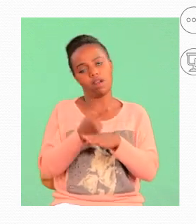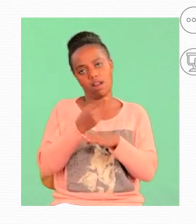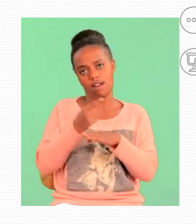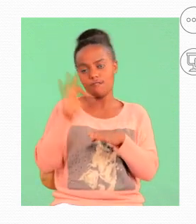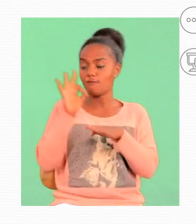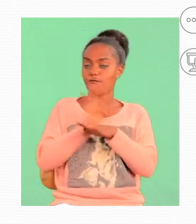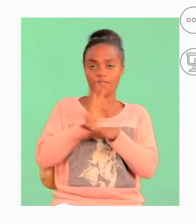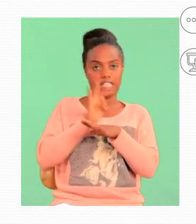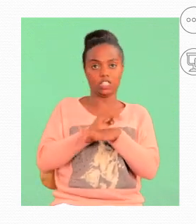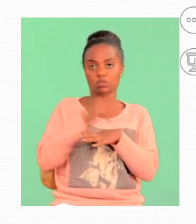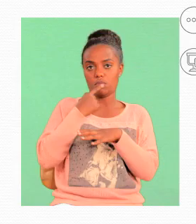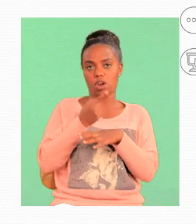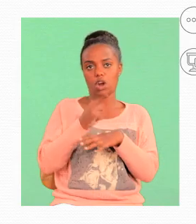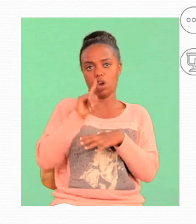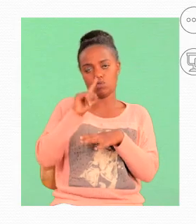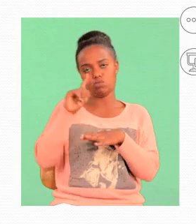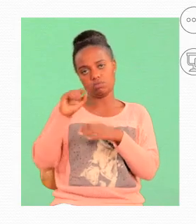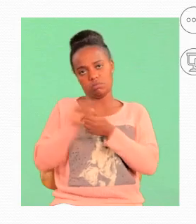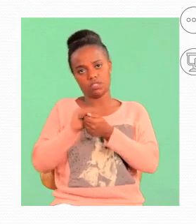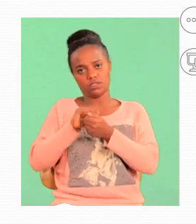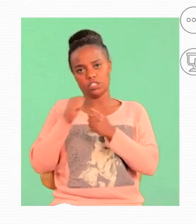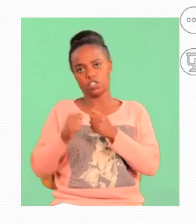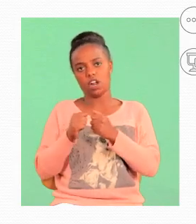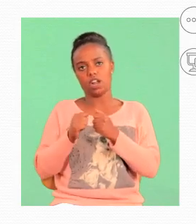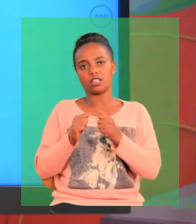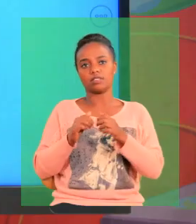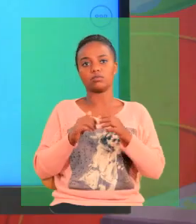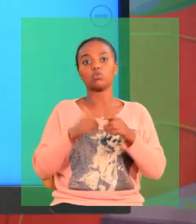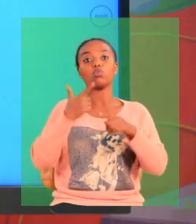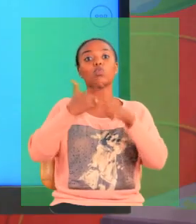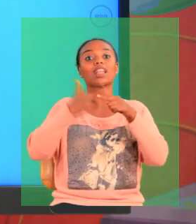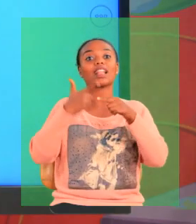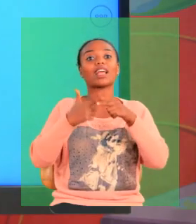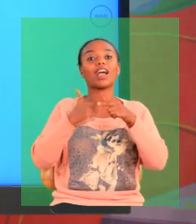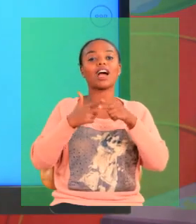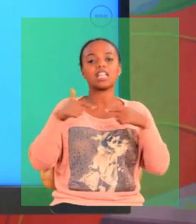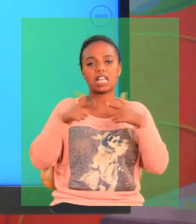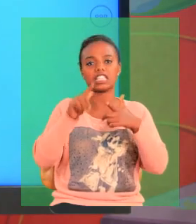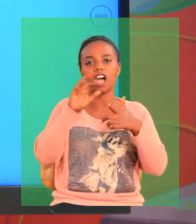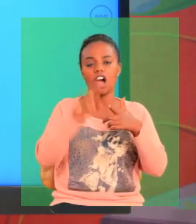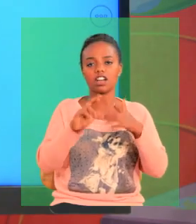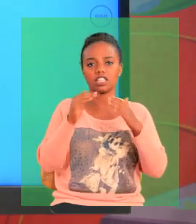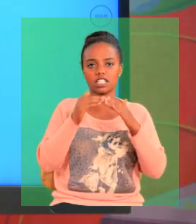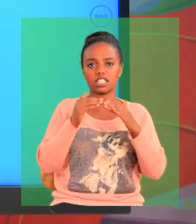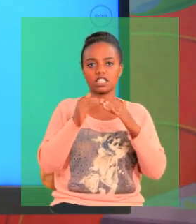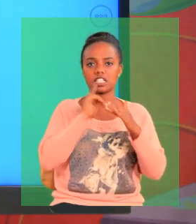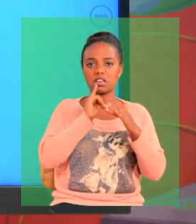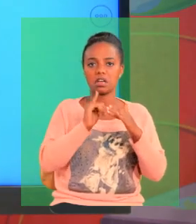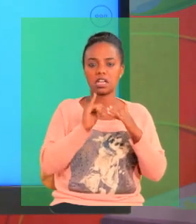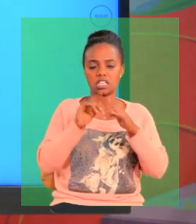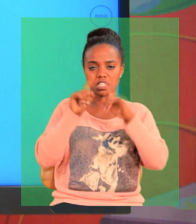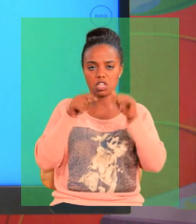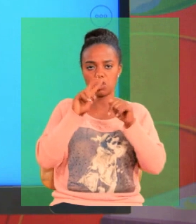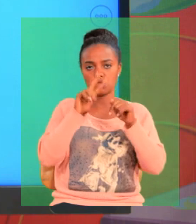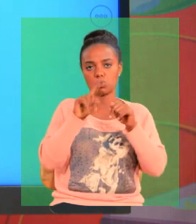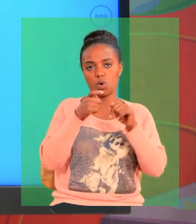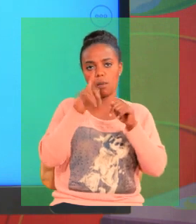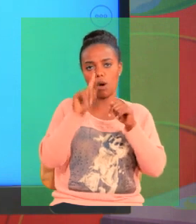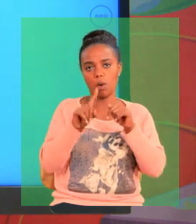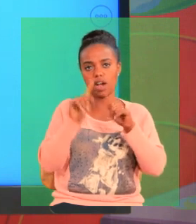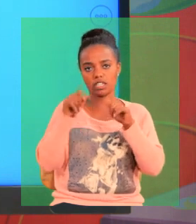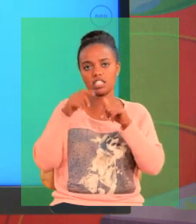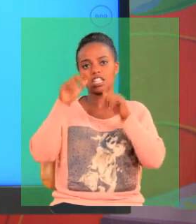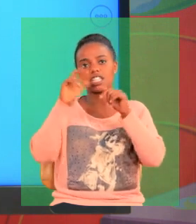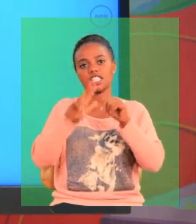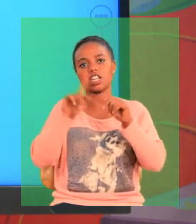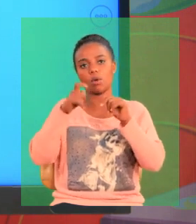will be a function. And let's take this one. Let R is given to be 2 comma 1, 3